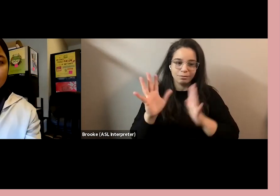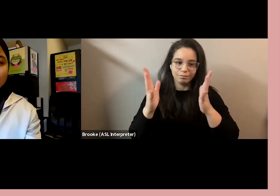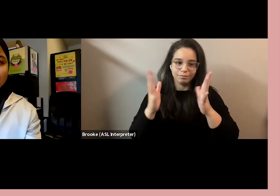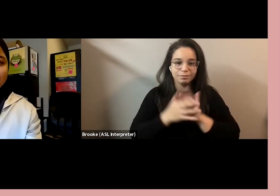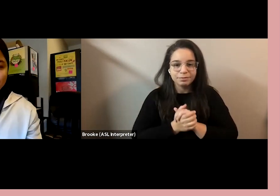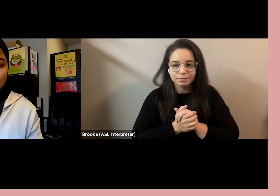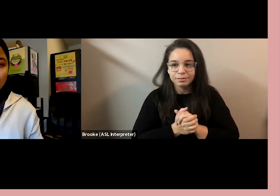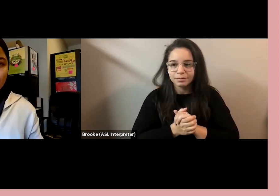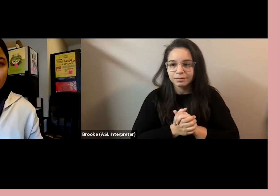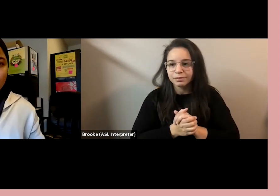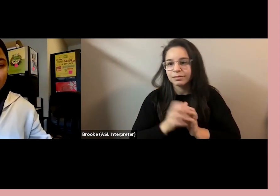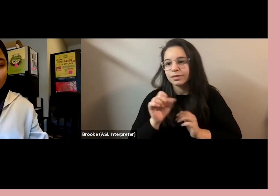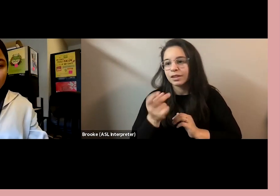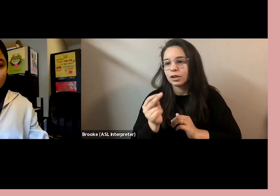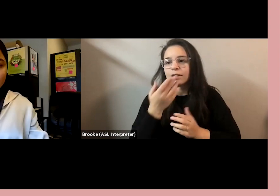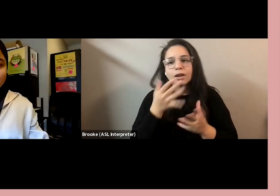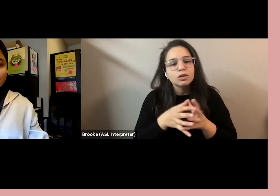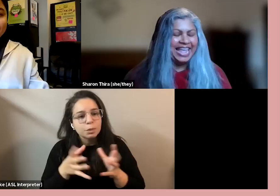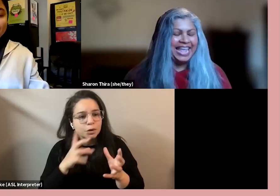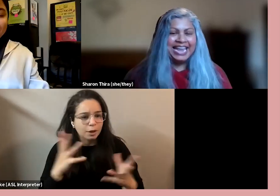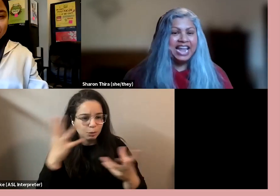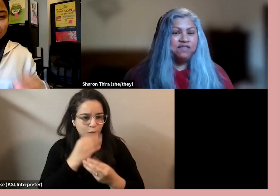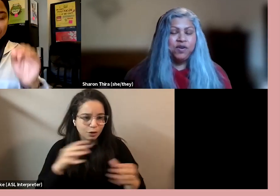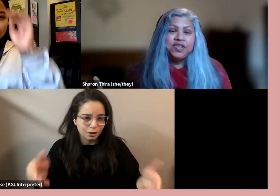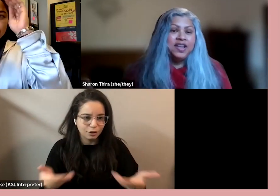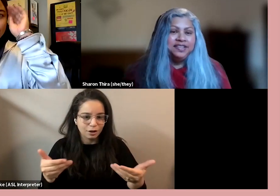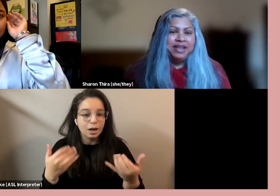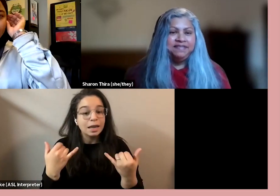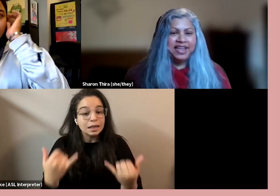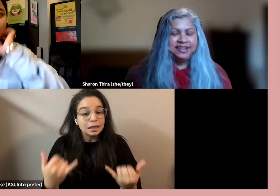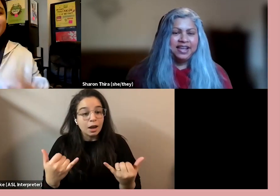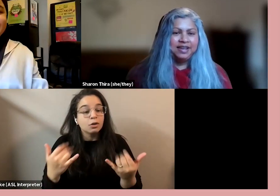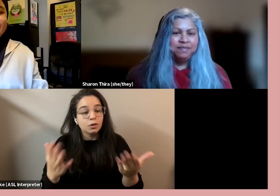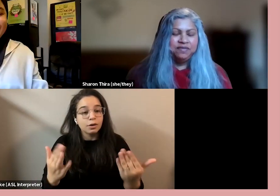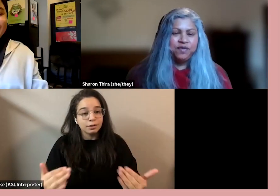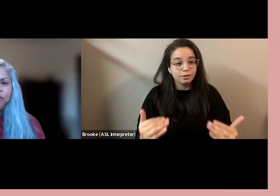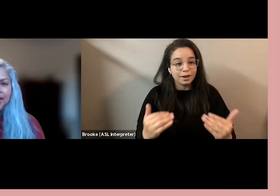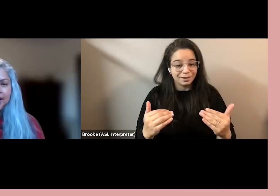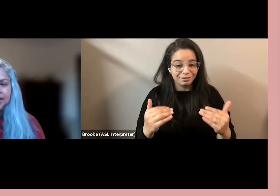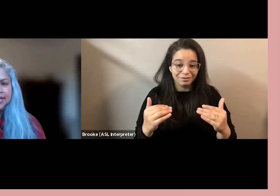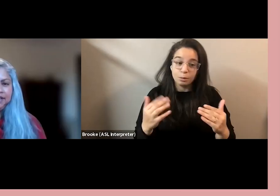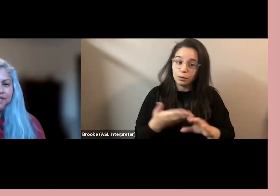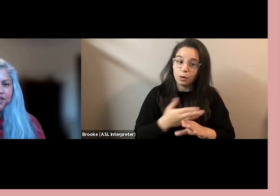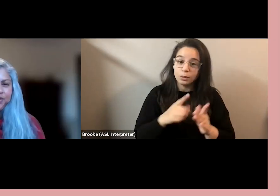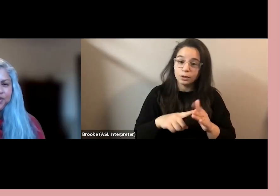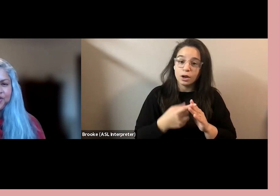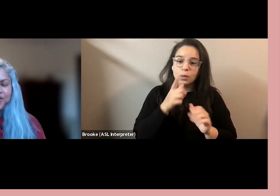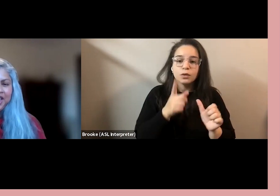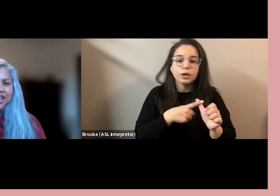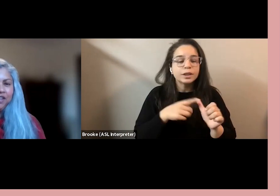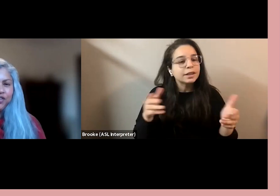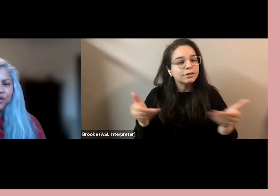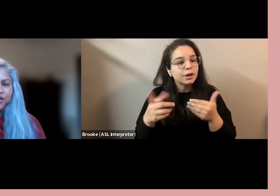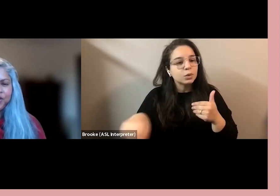Thank you so much, Asaya, for a lovely introduction. And now, folks, on to the main event. Before we begin, I'd like to invite you to